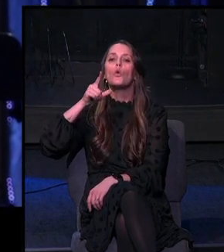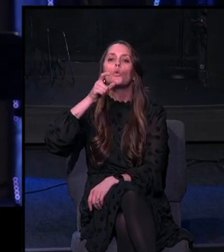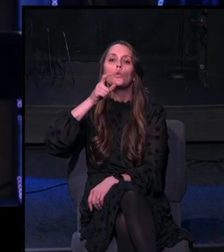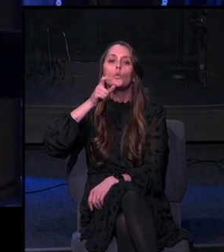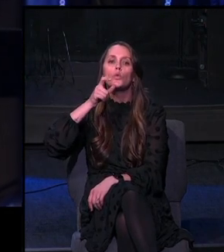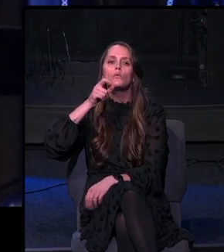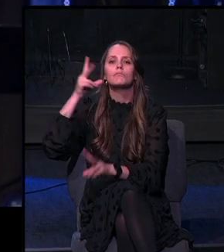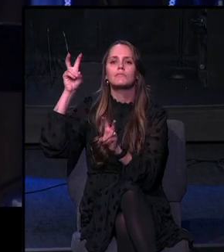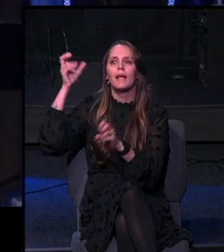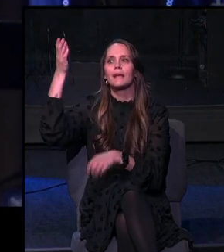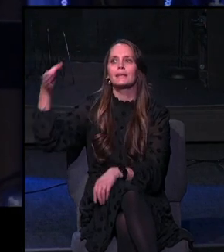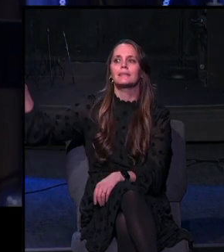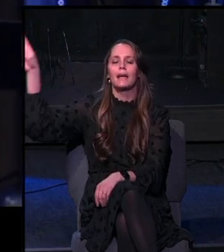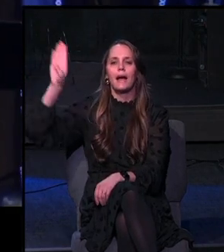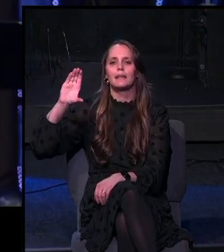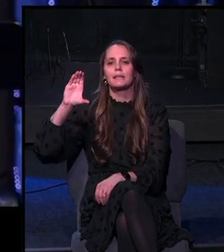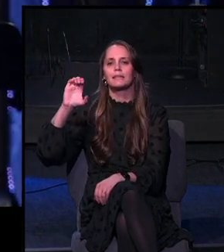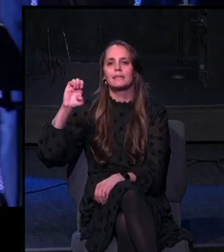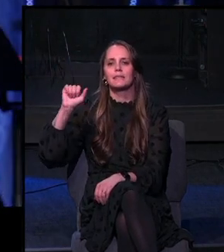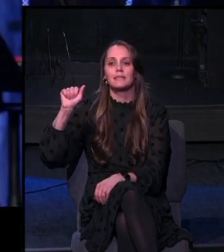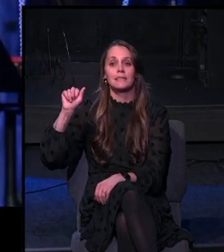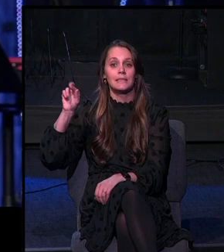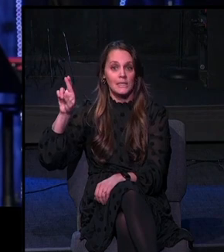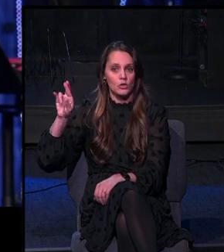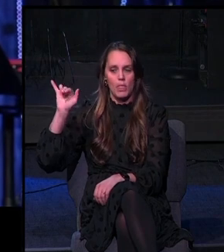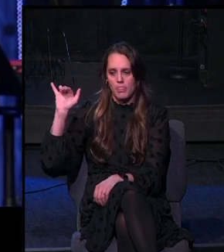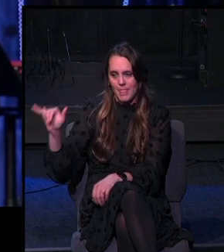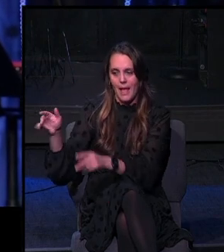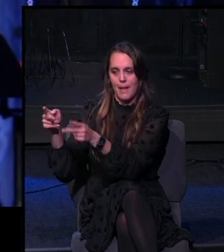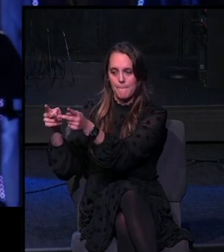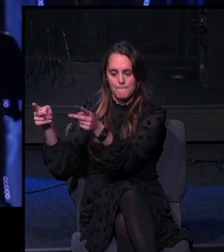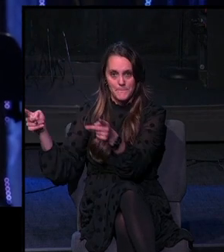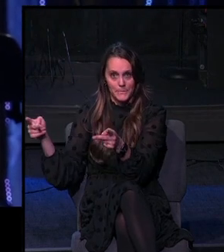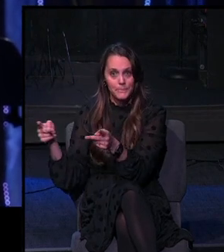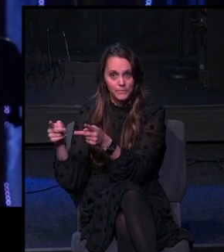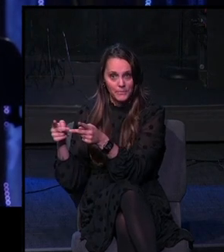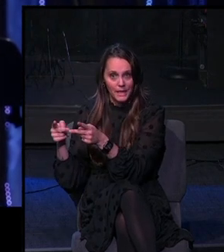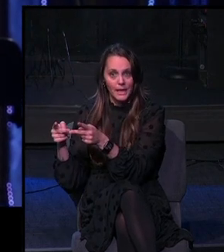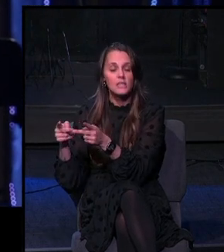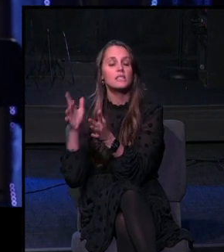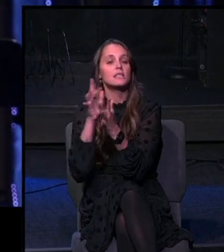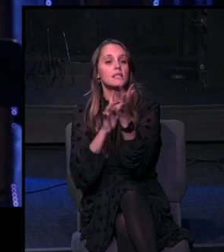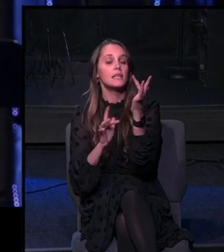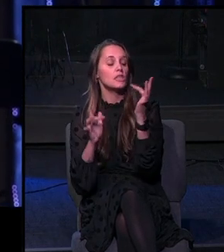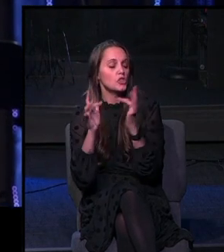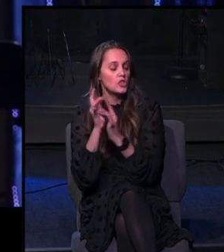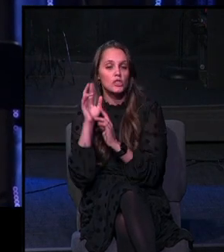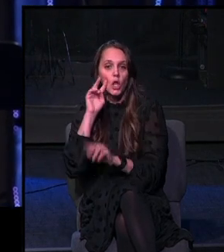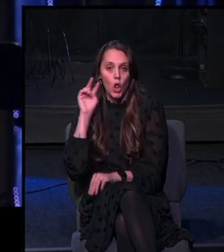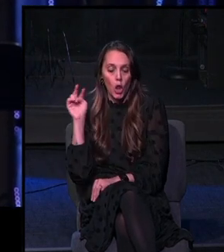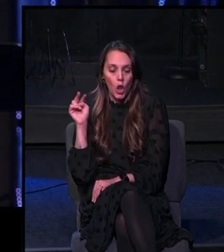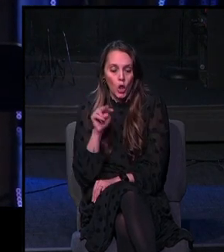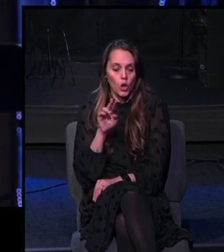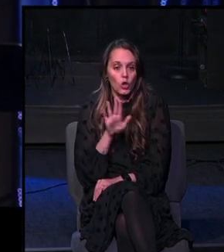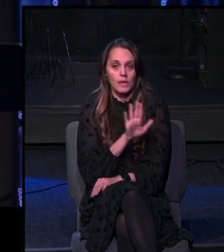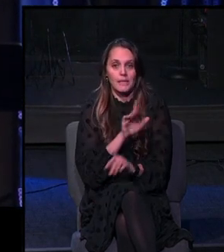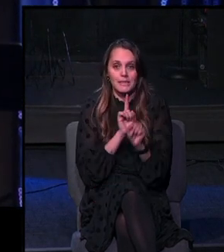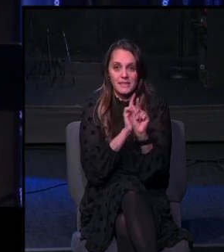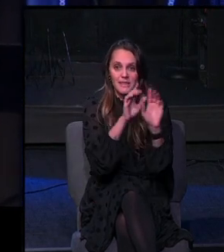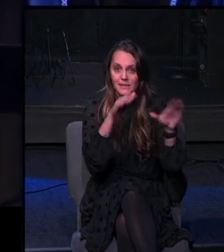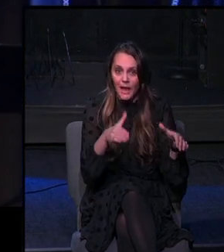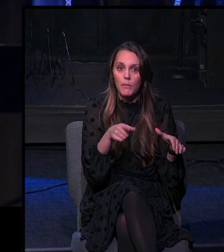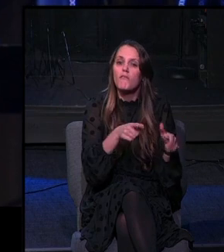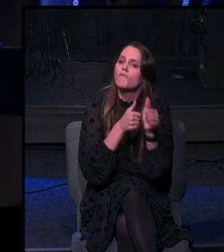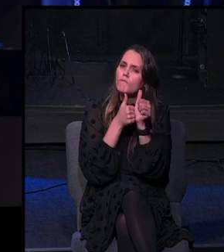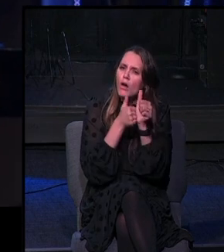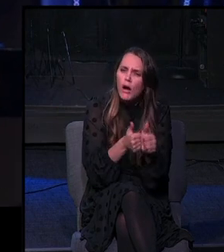in this place and in this setting that Jesus looks at his disciples, these guys that have followed him now for 3.5 years. They know